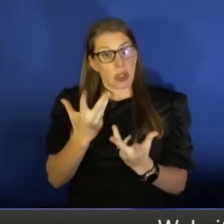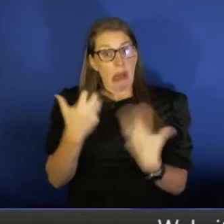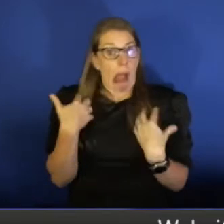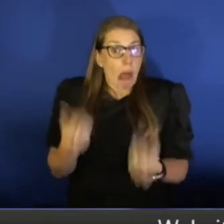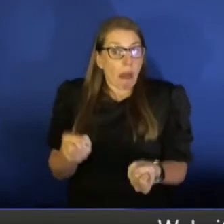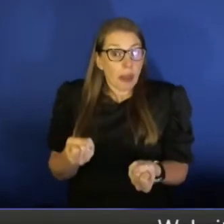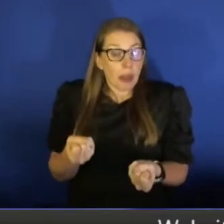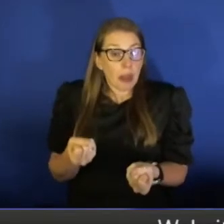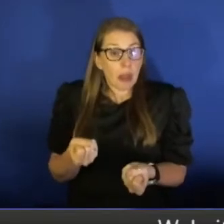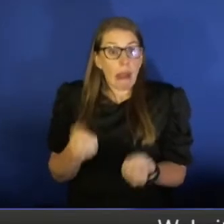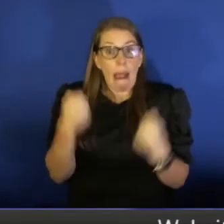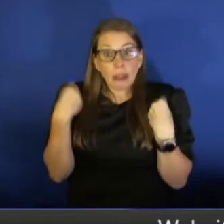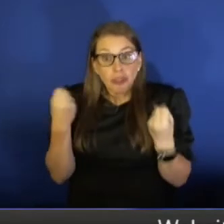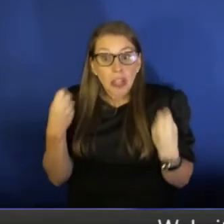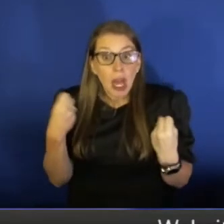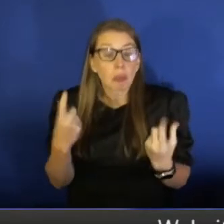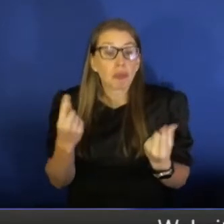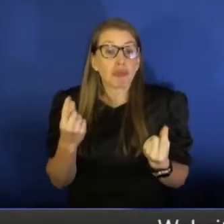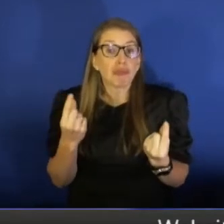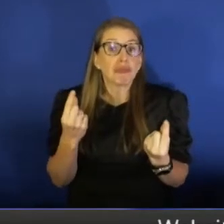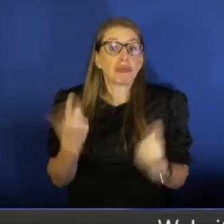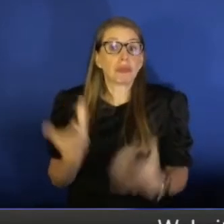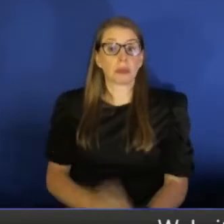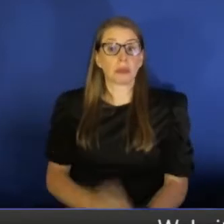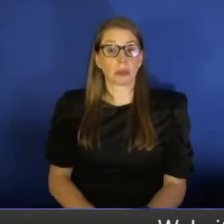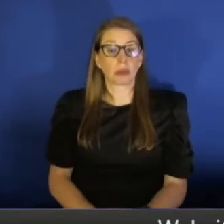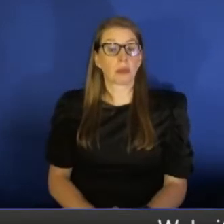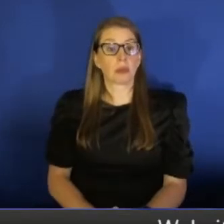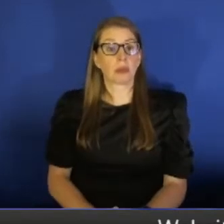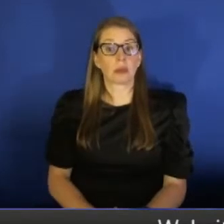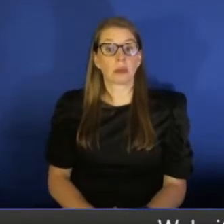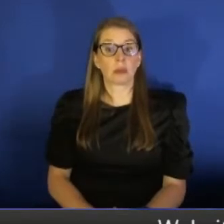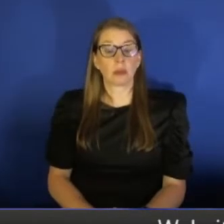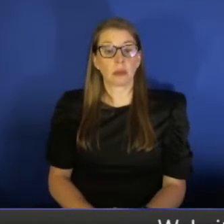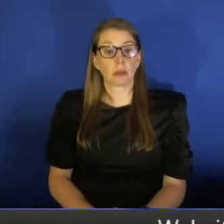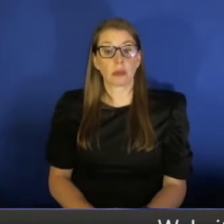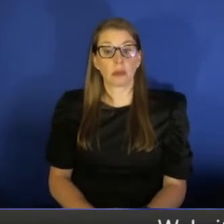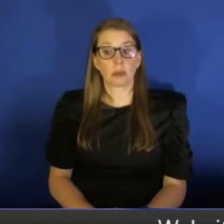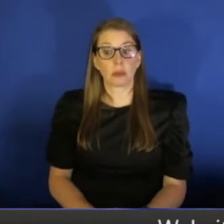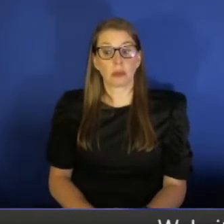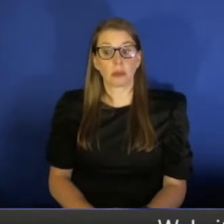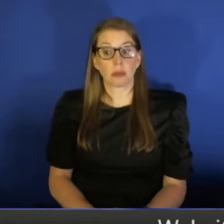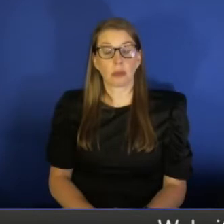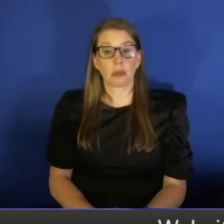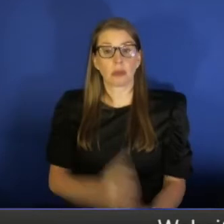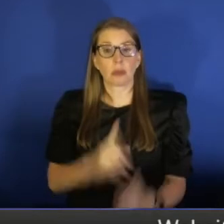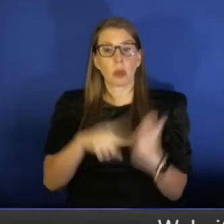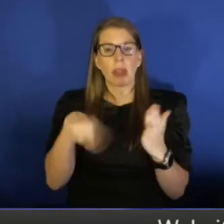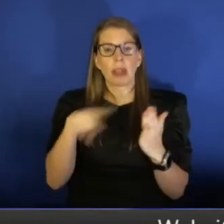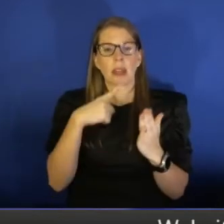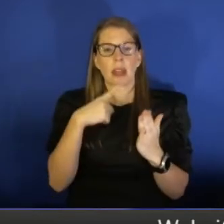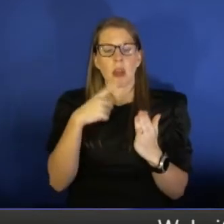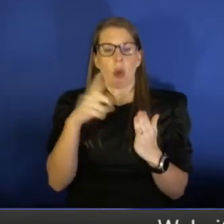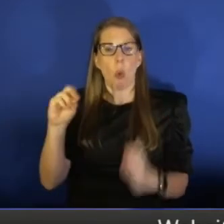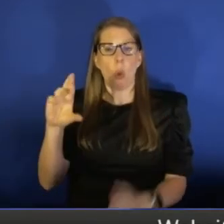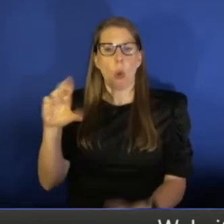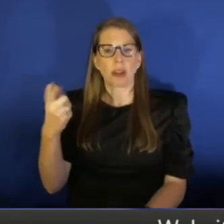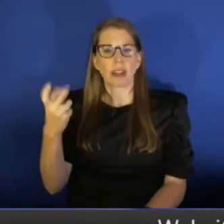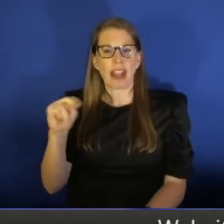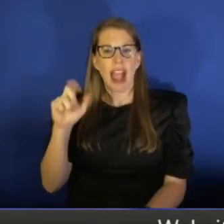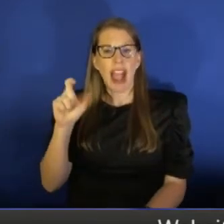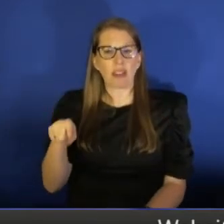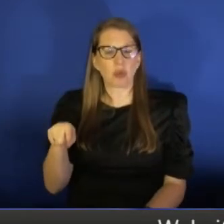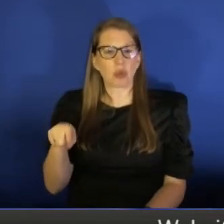you exercise? You must. Yeah. How have you? What do they always say when you get an organ? You're like, you got to really be a good. To